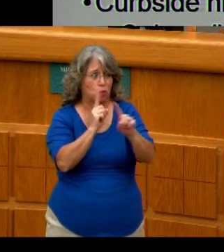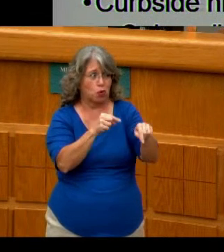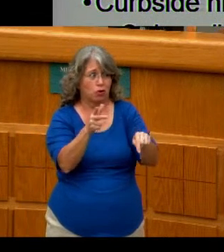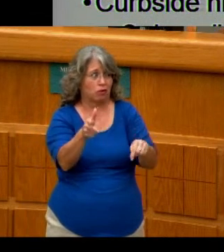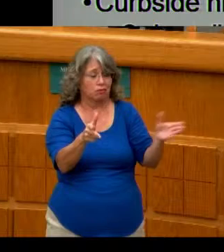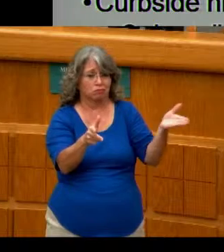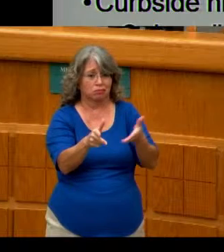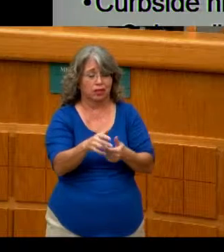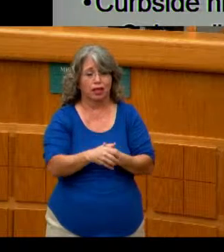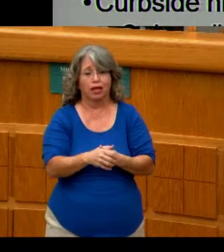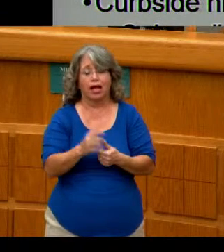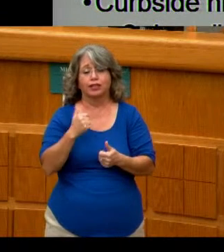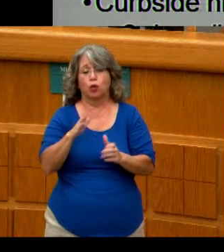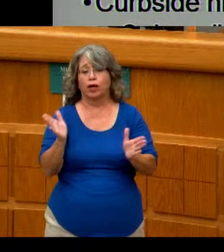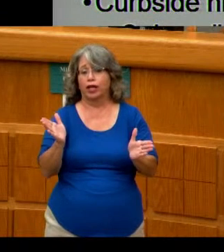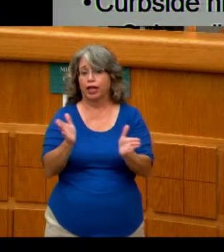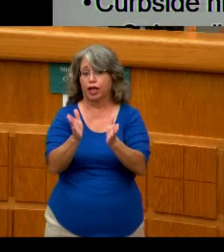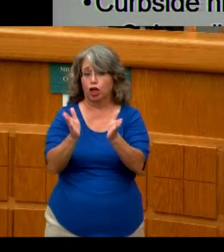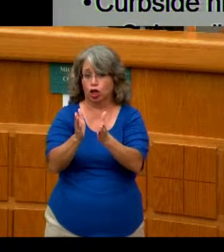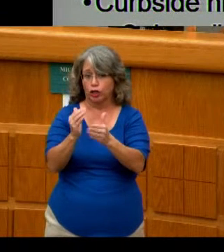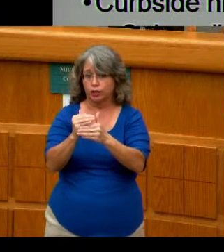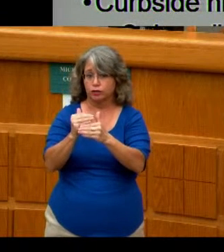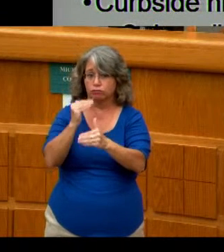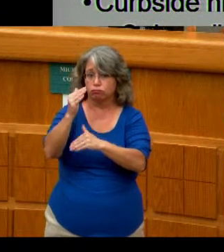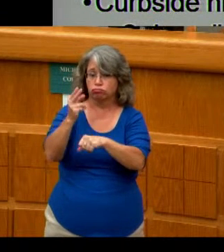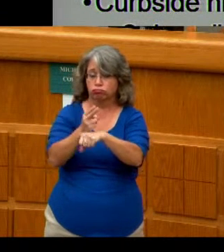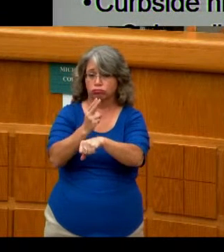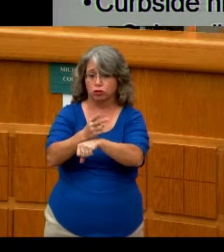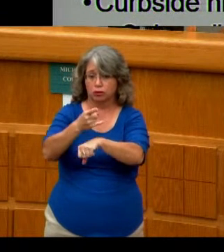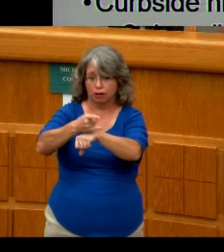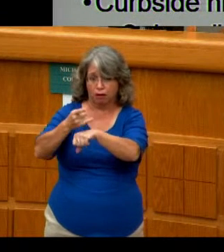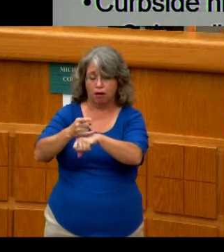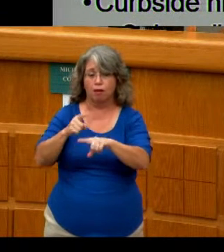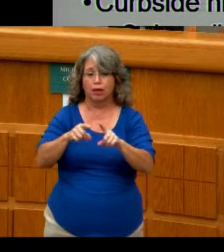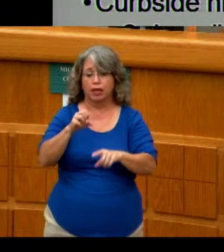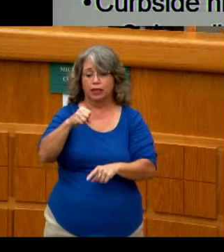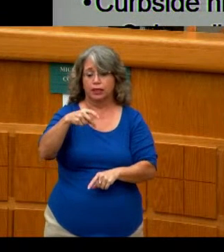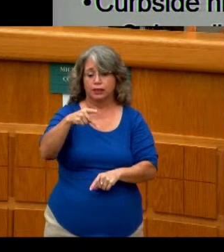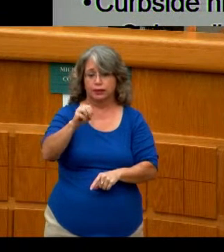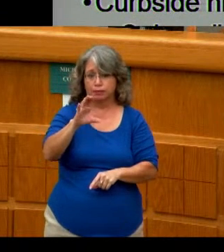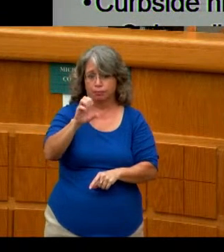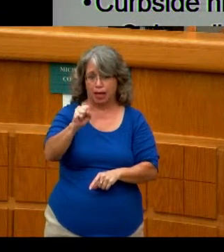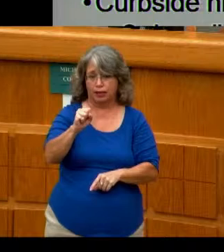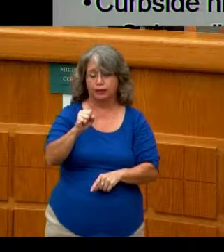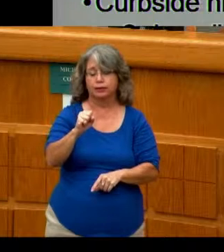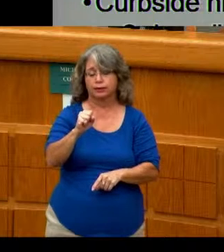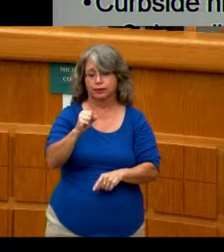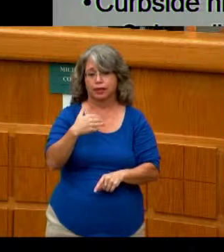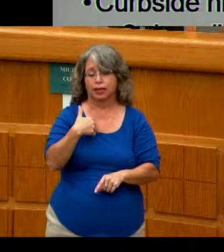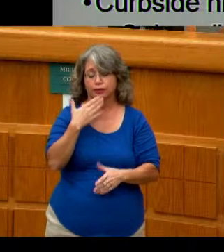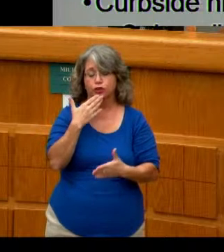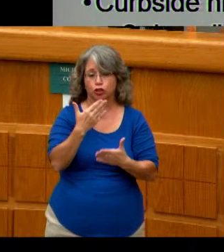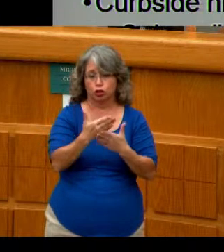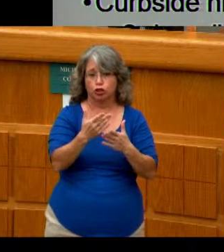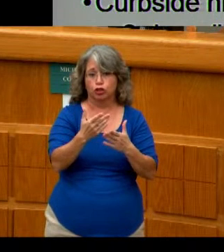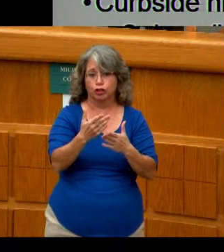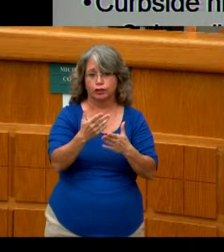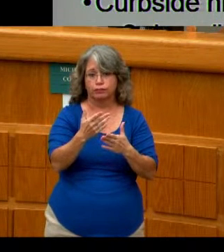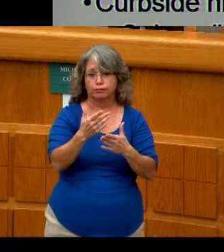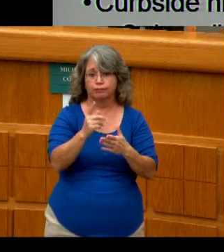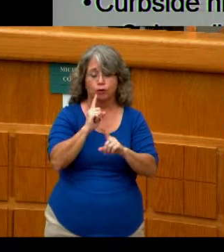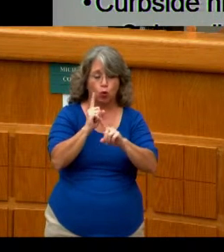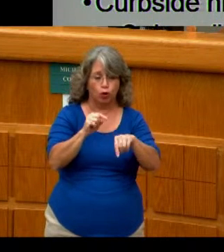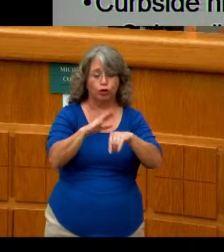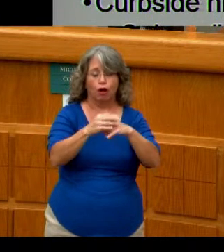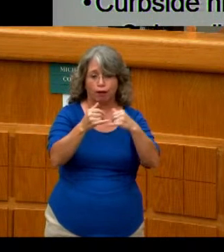And 3, I know that we don't want to encourage overindulgence, but Specs has a great curbside system.